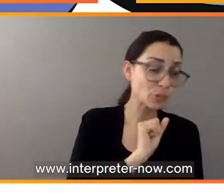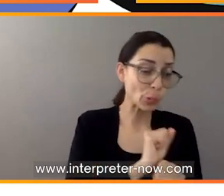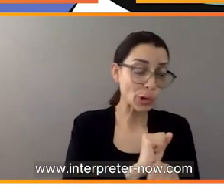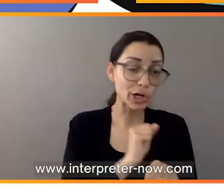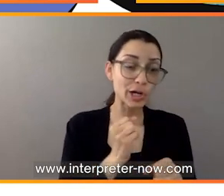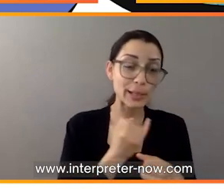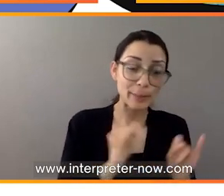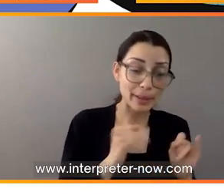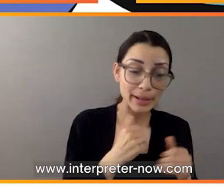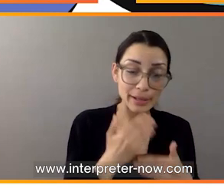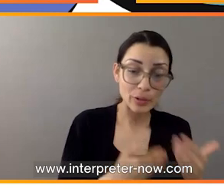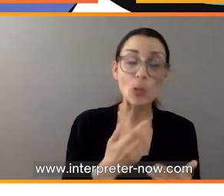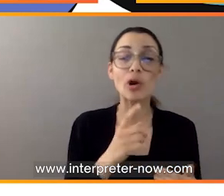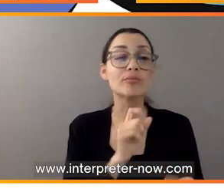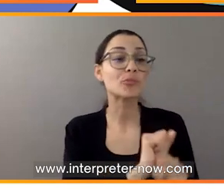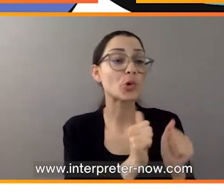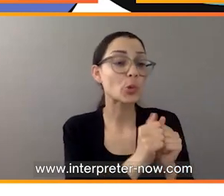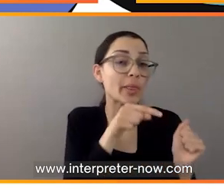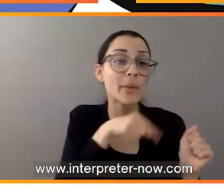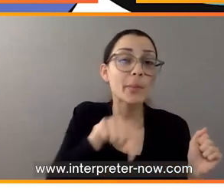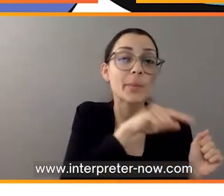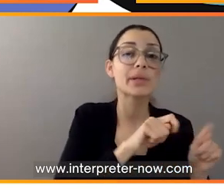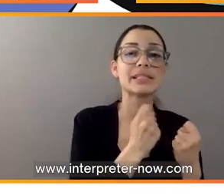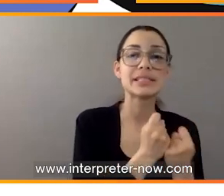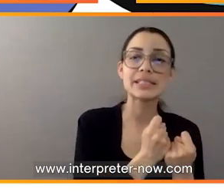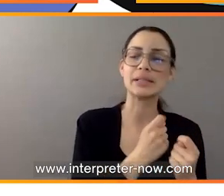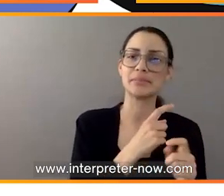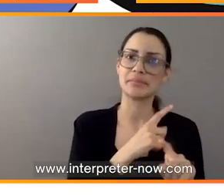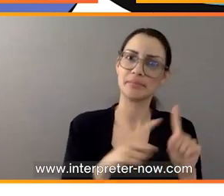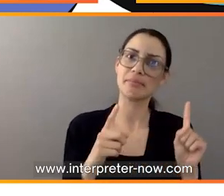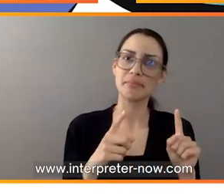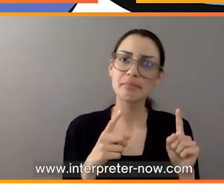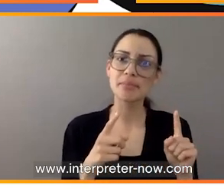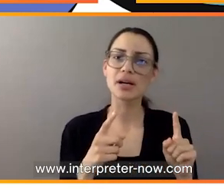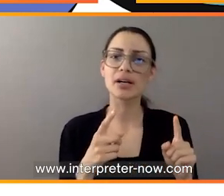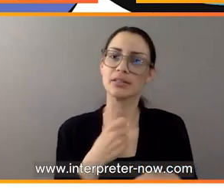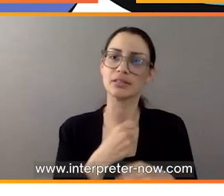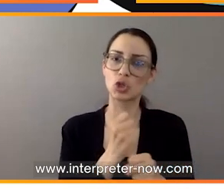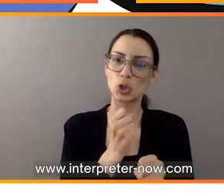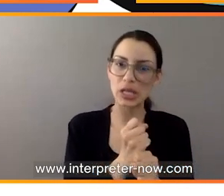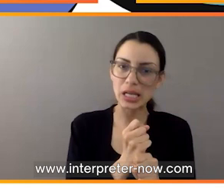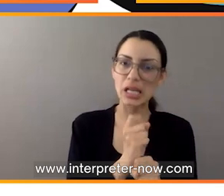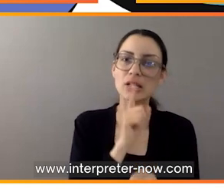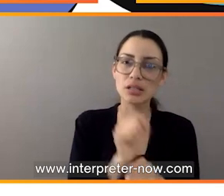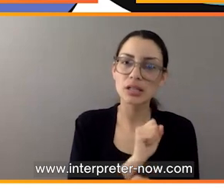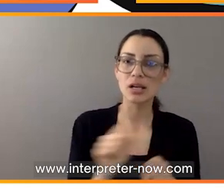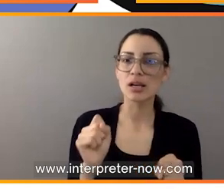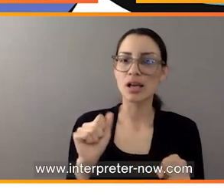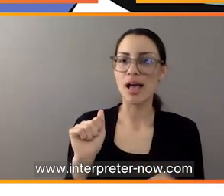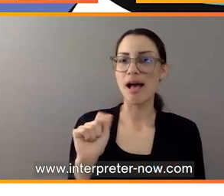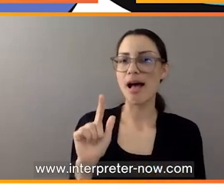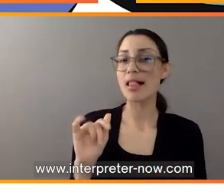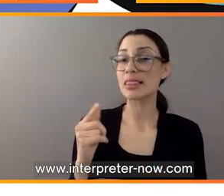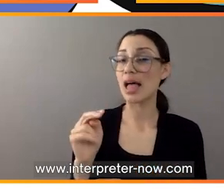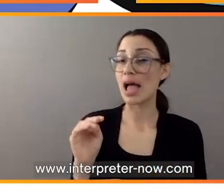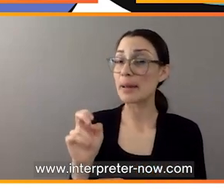room, but there's a magic in getting alignment. And so I was such a nerd back then. I know it's different today,